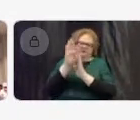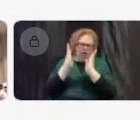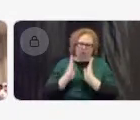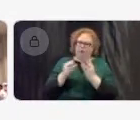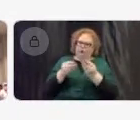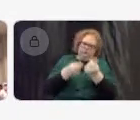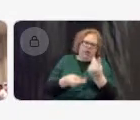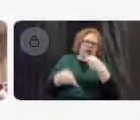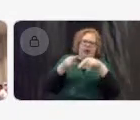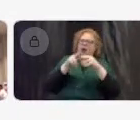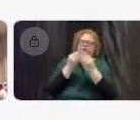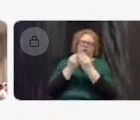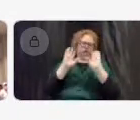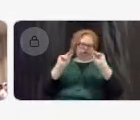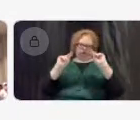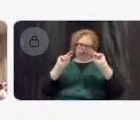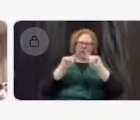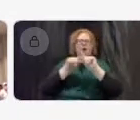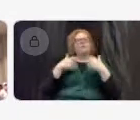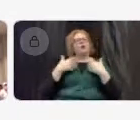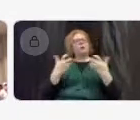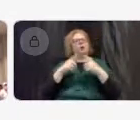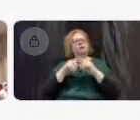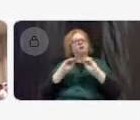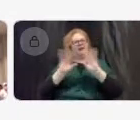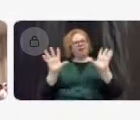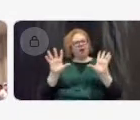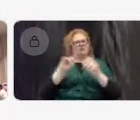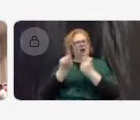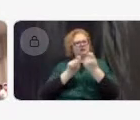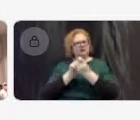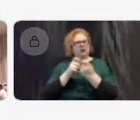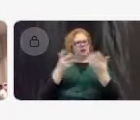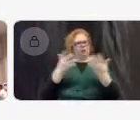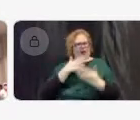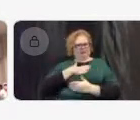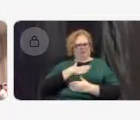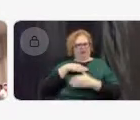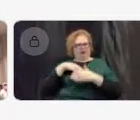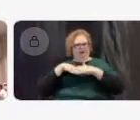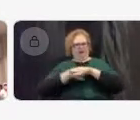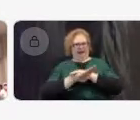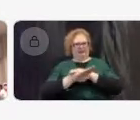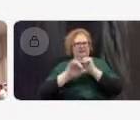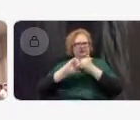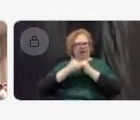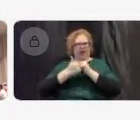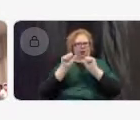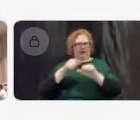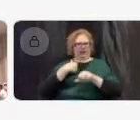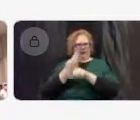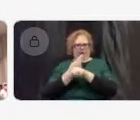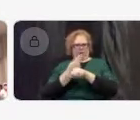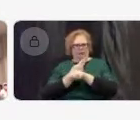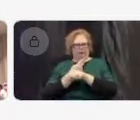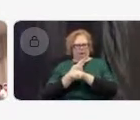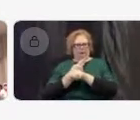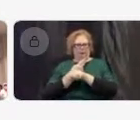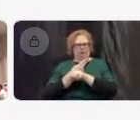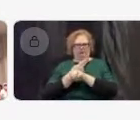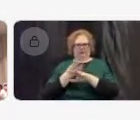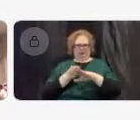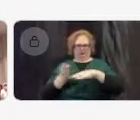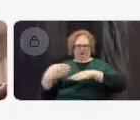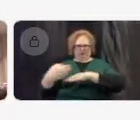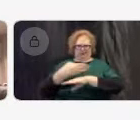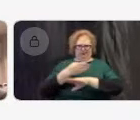like to clarify what access I have and how might I use that. There are a lot of parties involved here, me being one, the